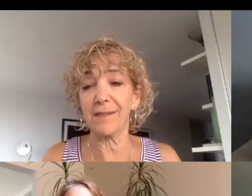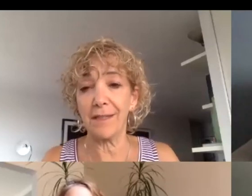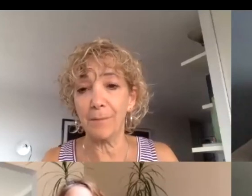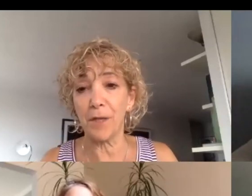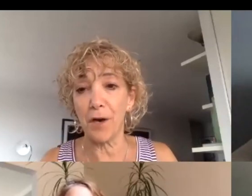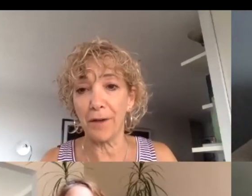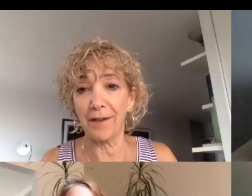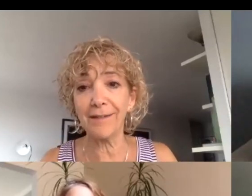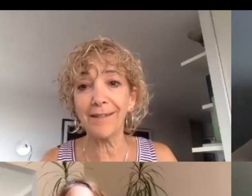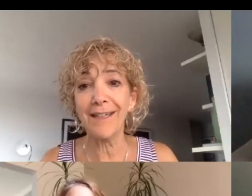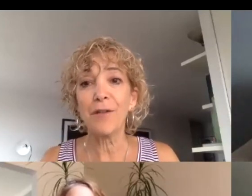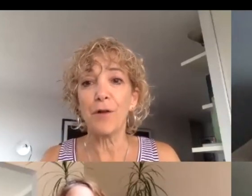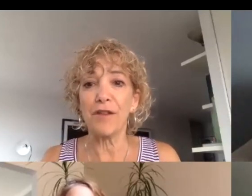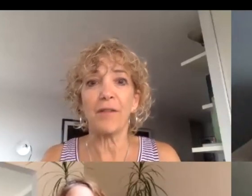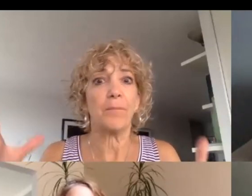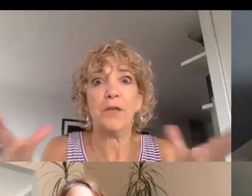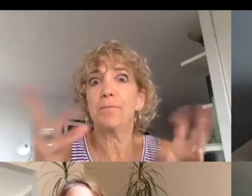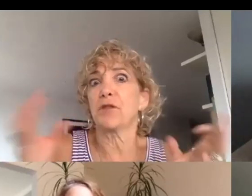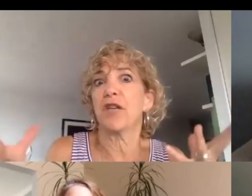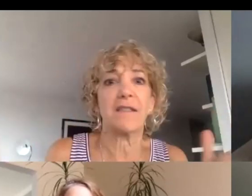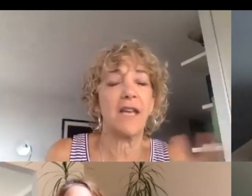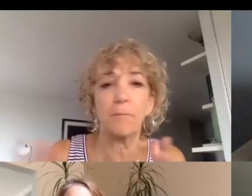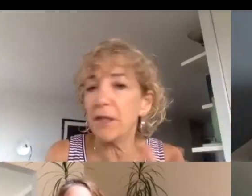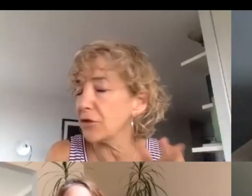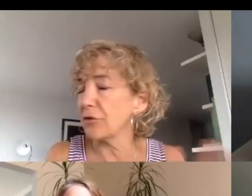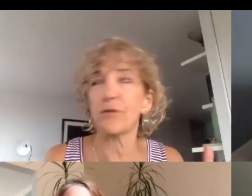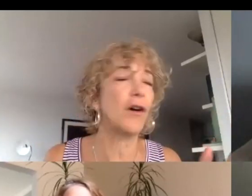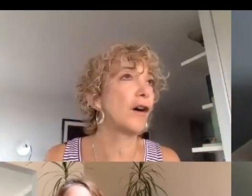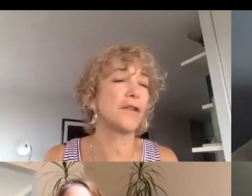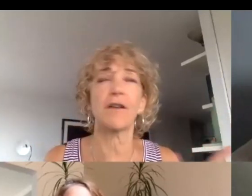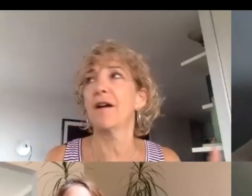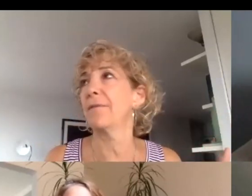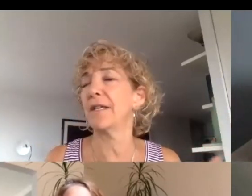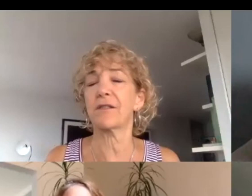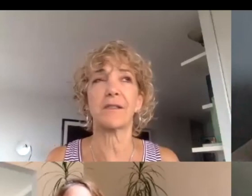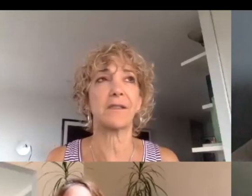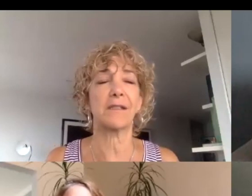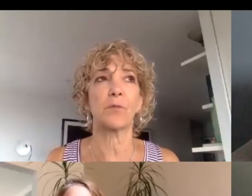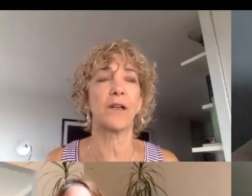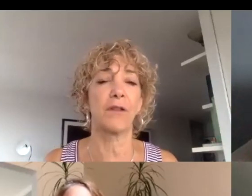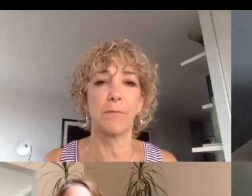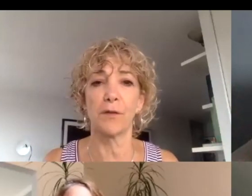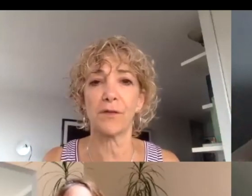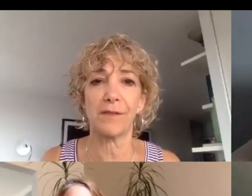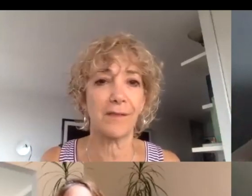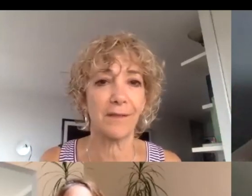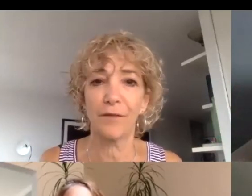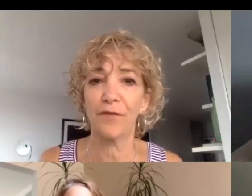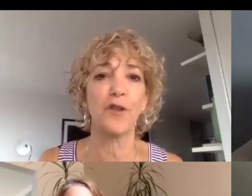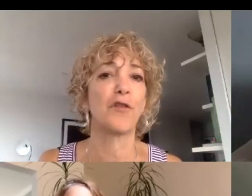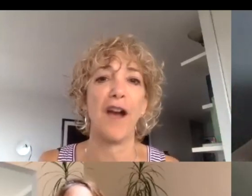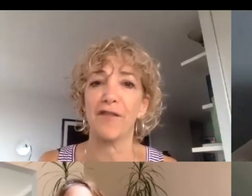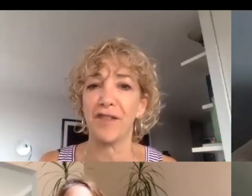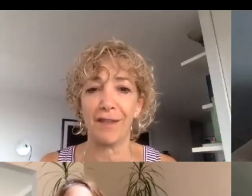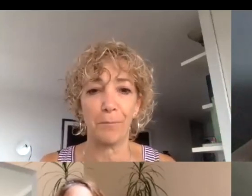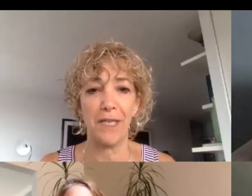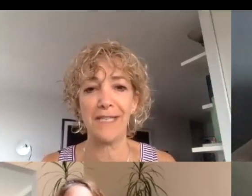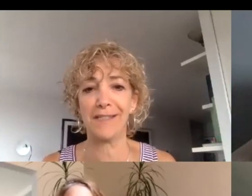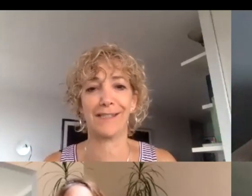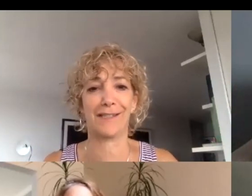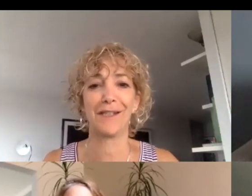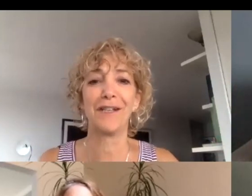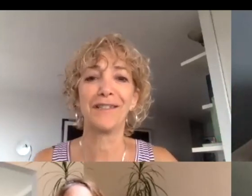this is, and keep going. Or people take pictures all the time. It's one of the most photographed, I